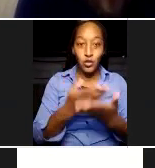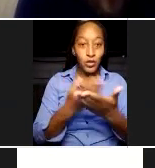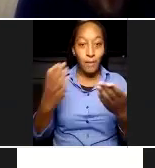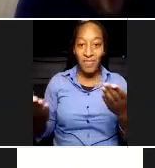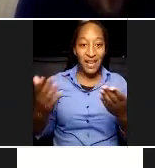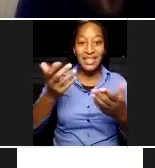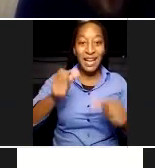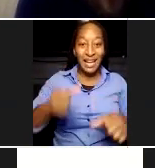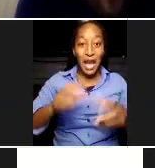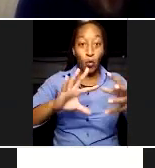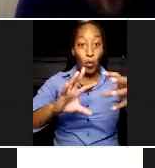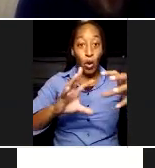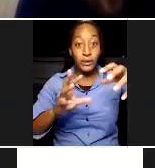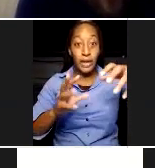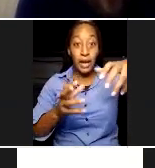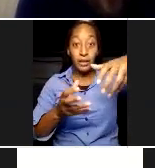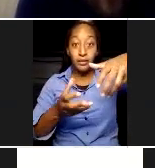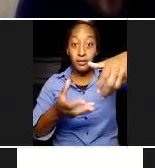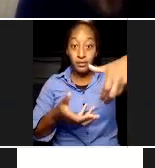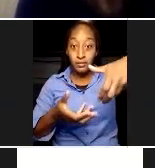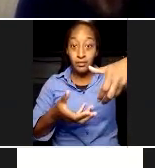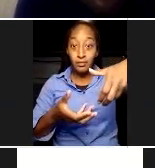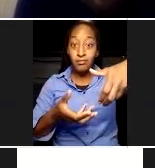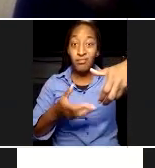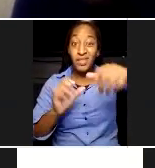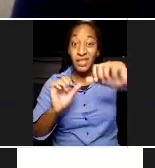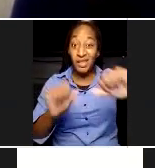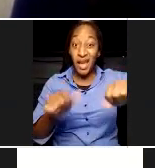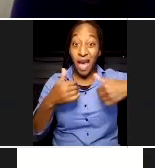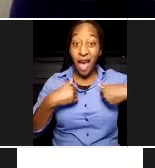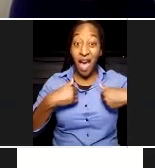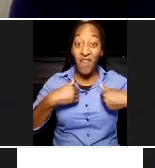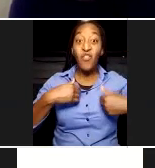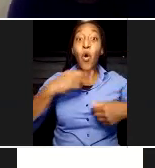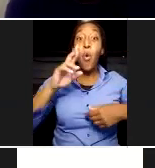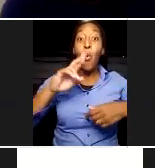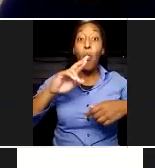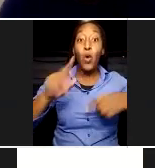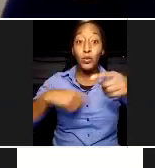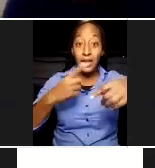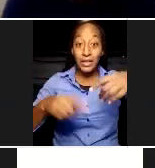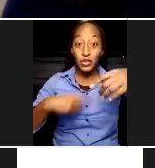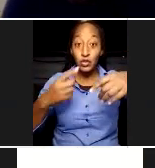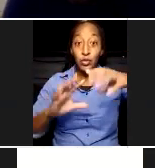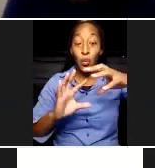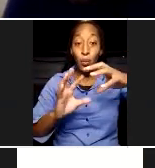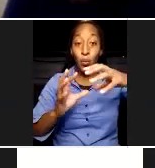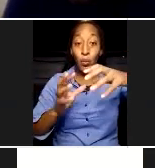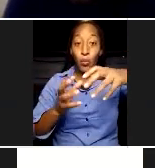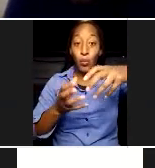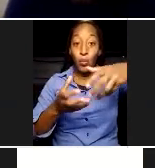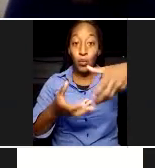objects can rotate while they're moving. We're not talking about that type of momentum, okay?